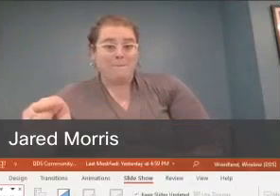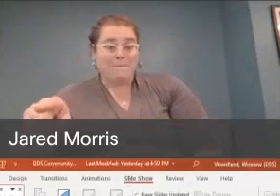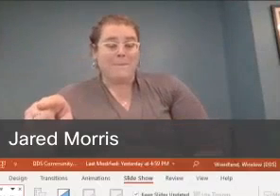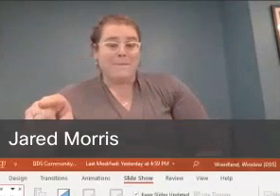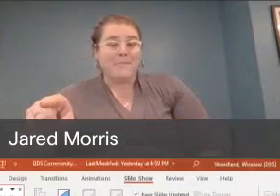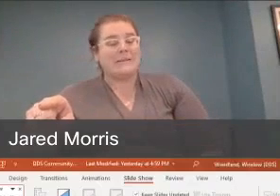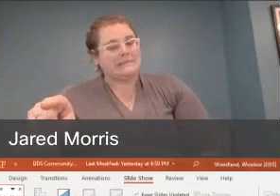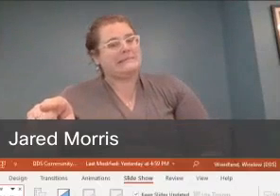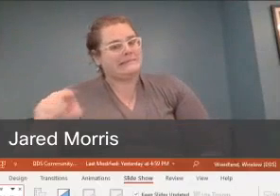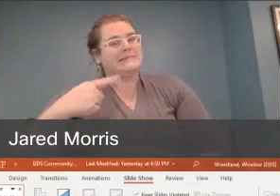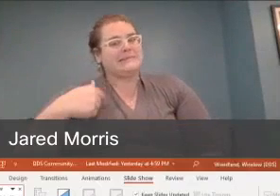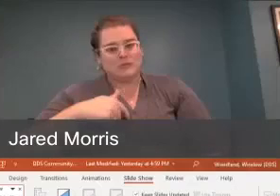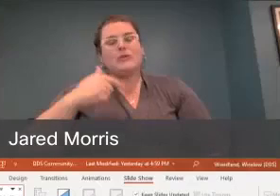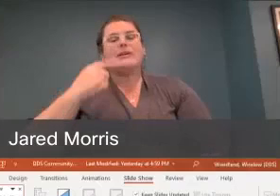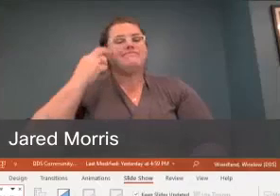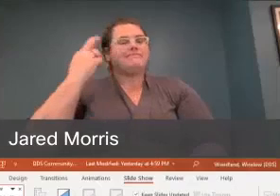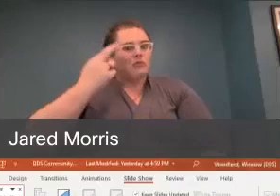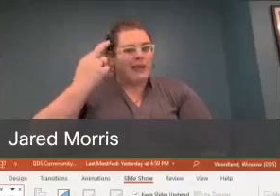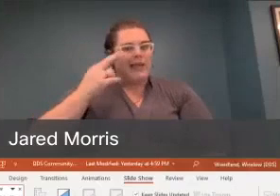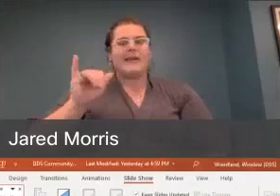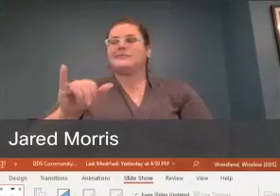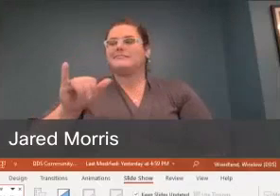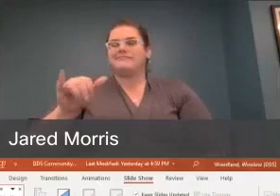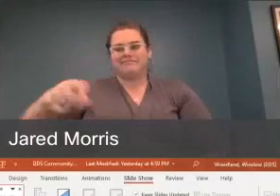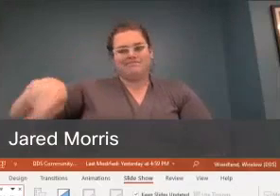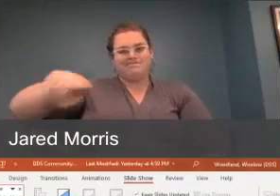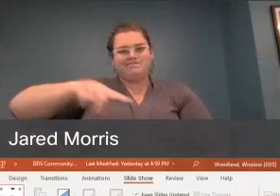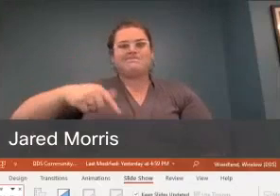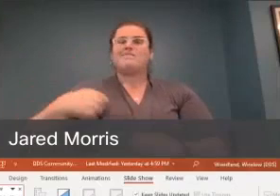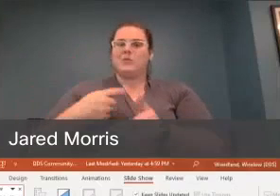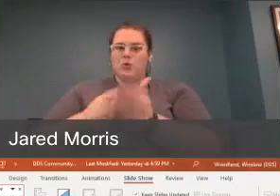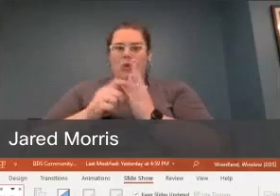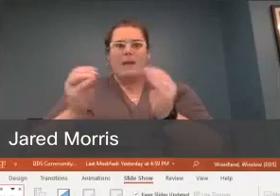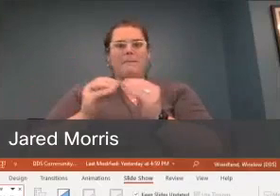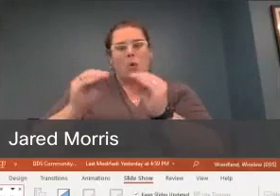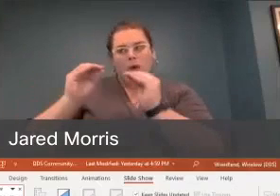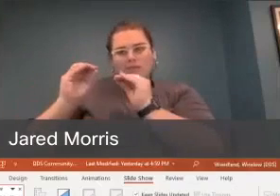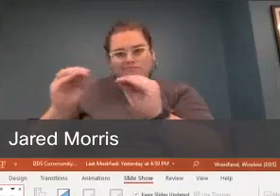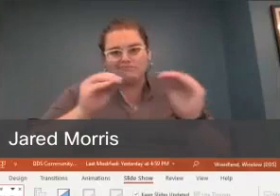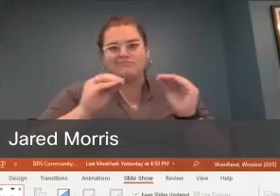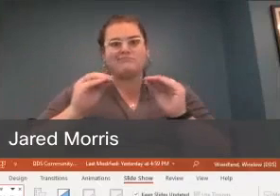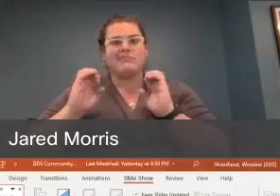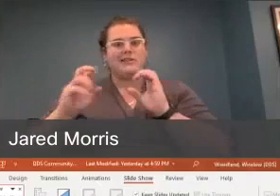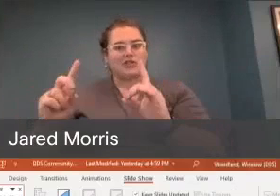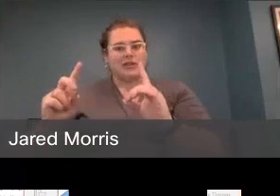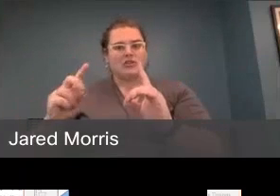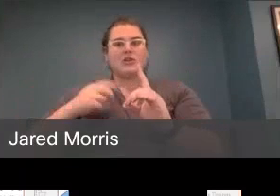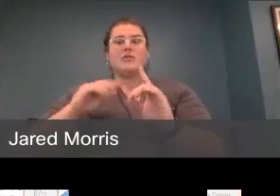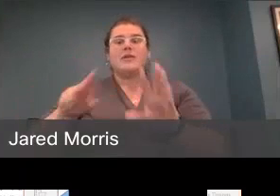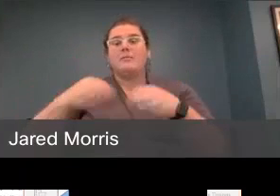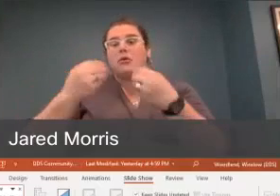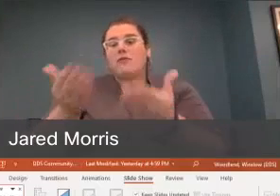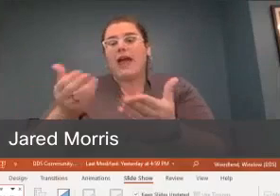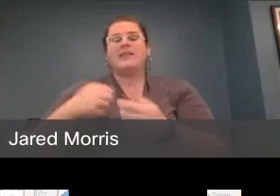have required some education and encouragement. We've provided that to approximately 300